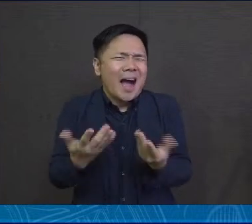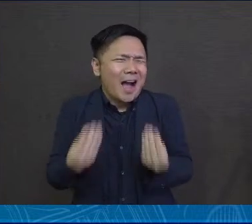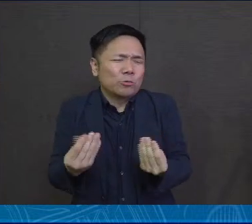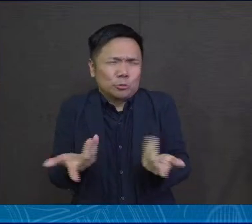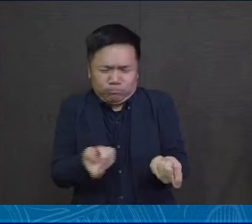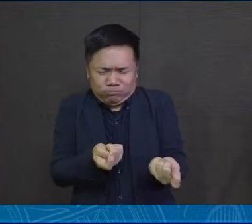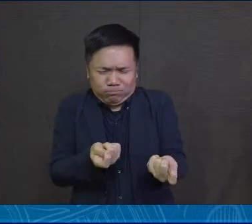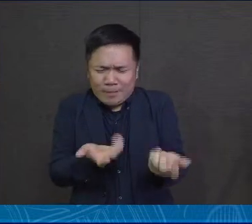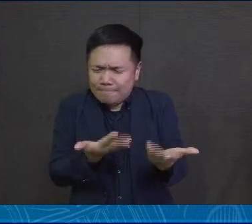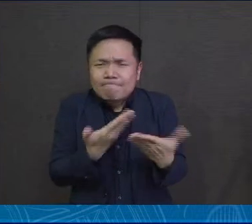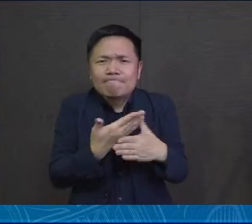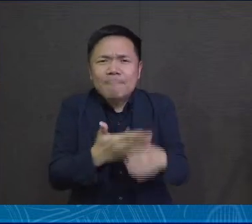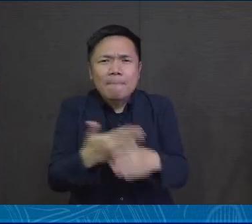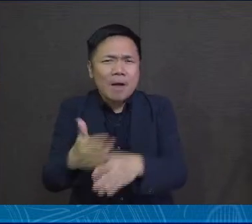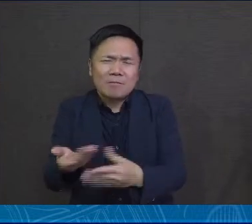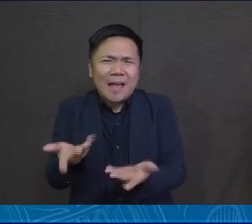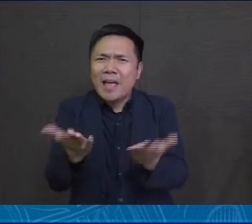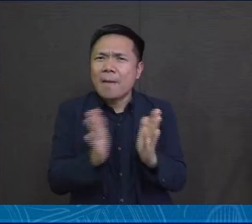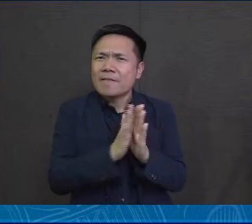like.